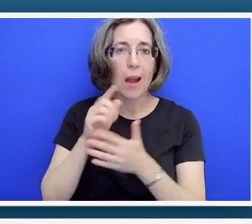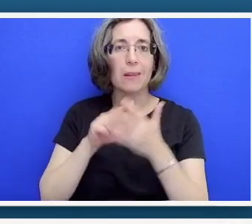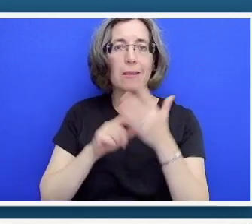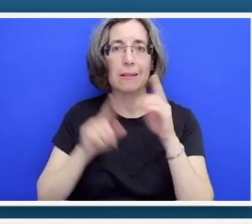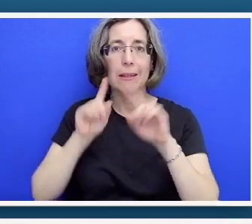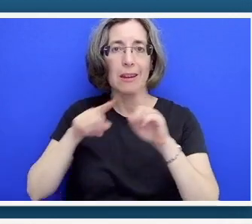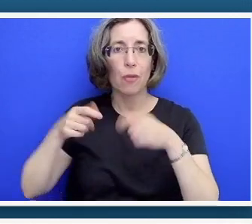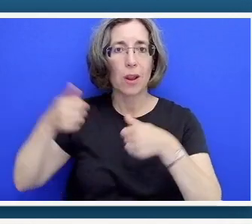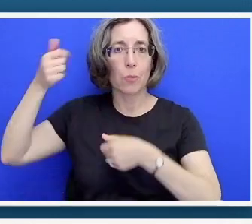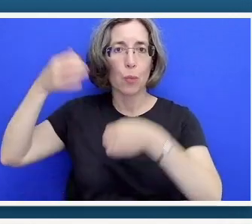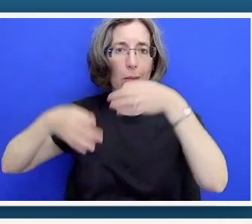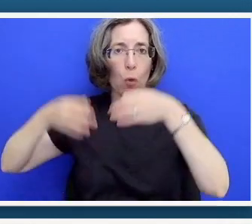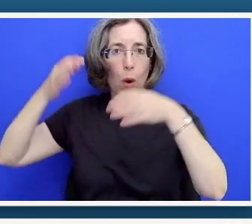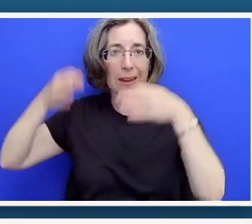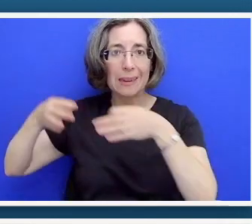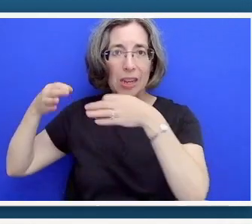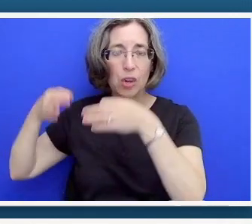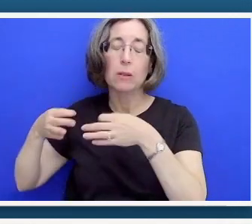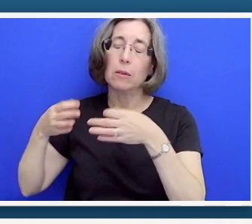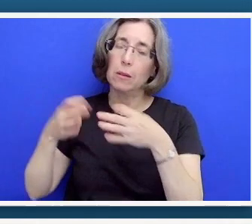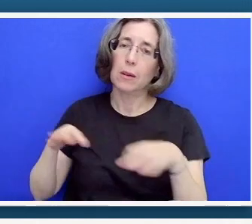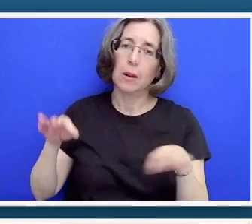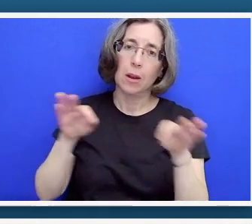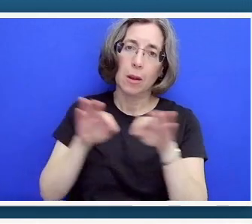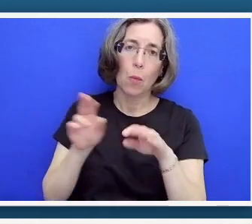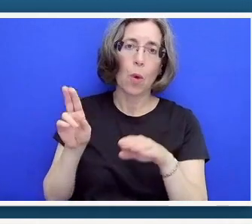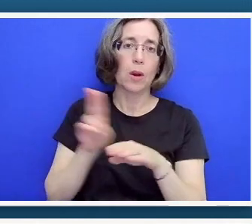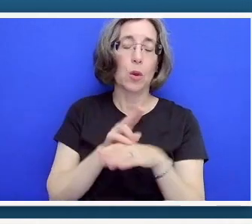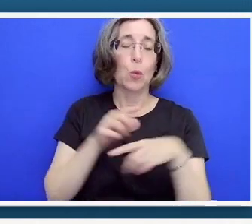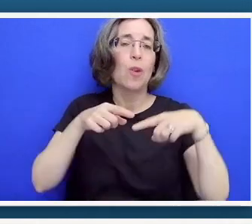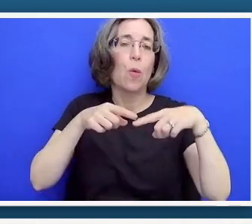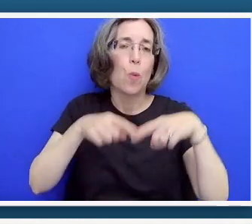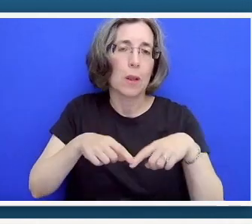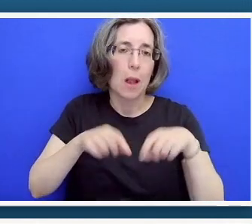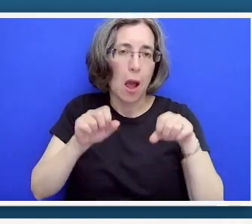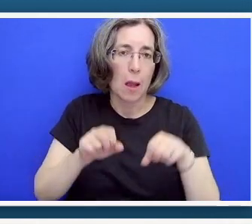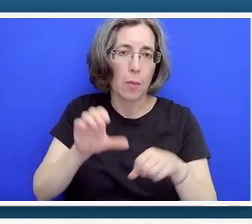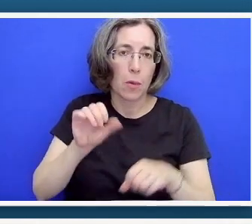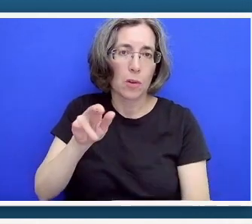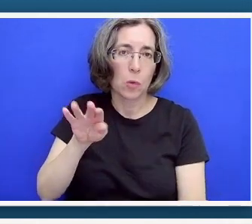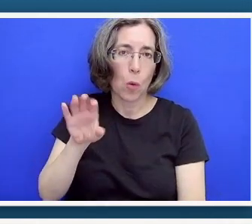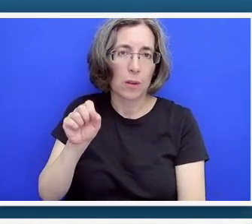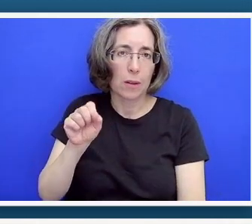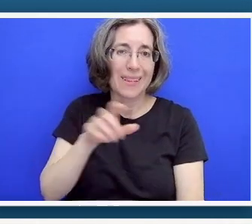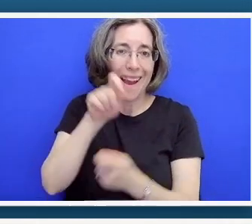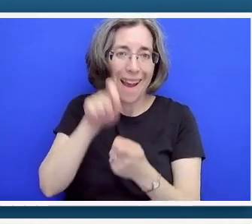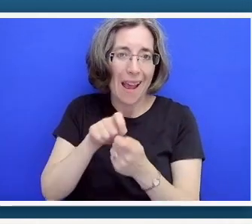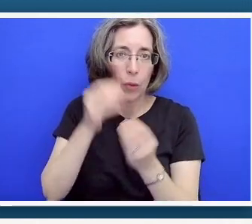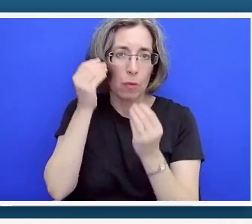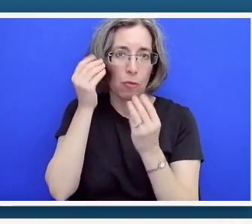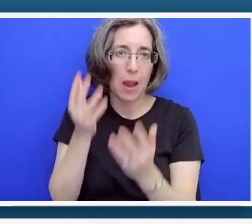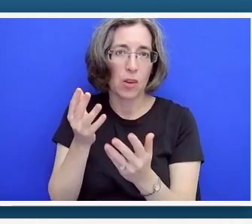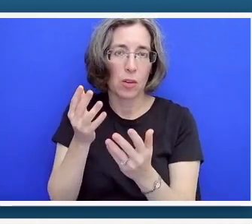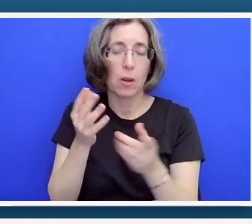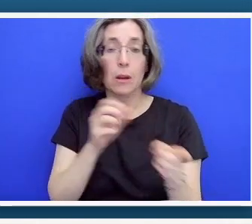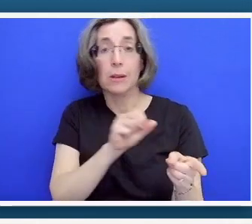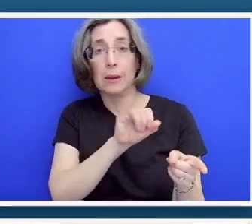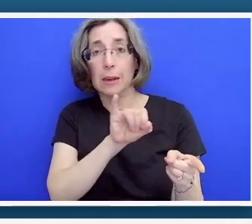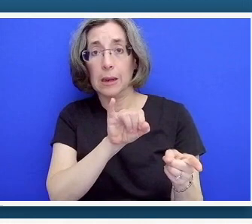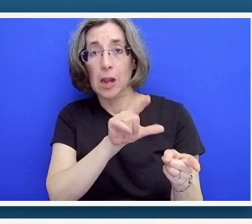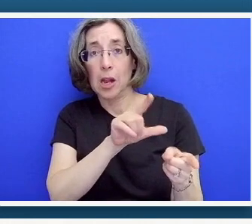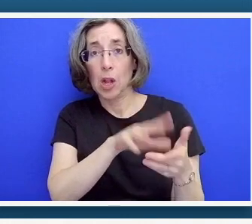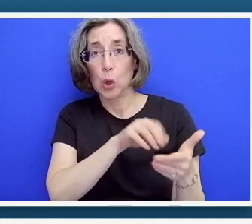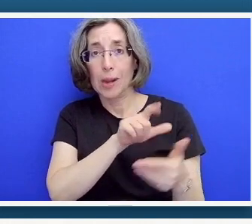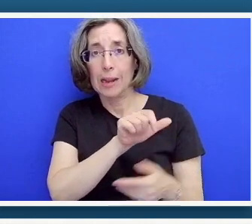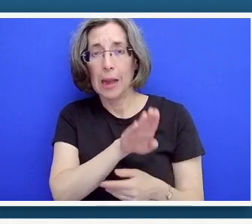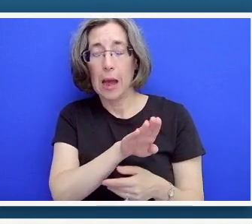And you have to make sure that you're getting accurate information. And that's where the Smithsonian Learning Lab has been so helpful in